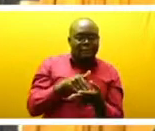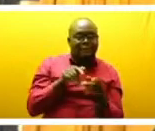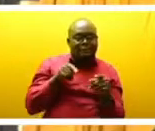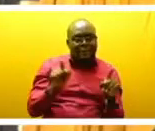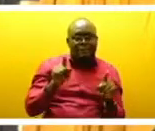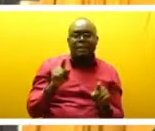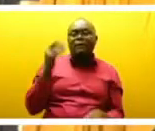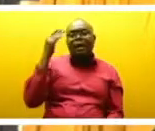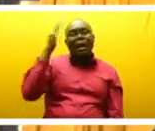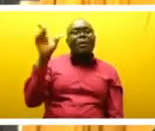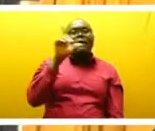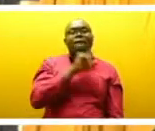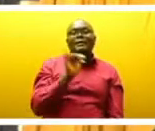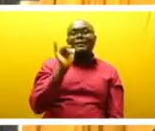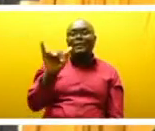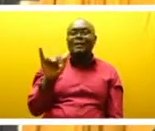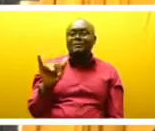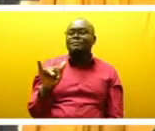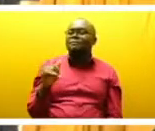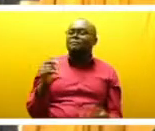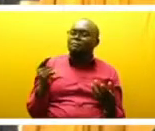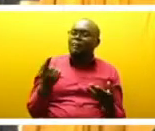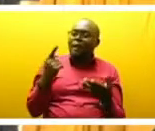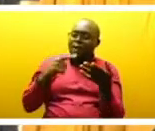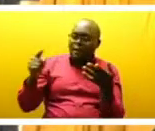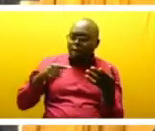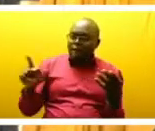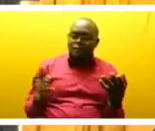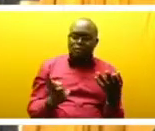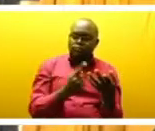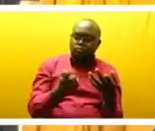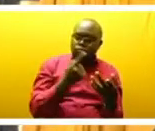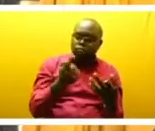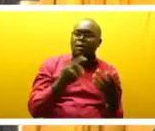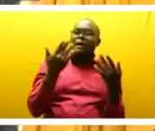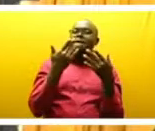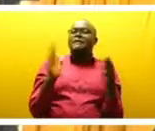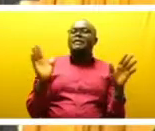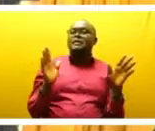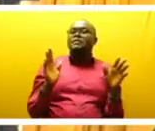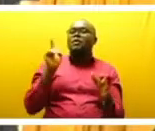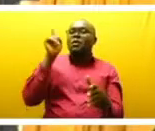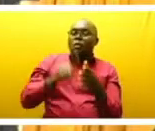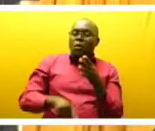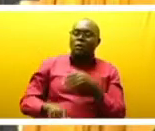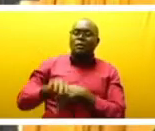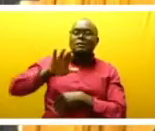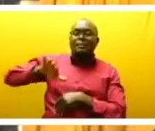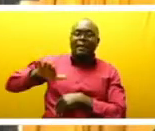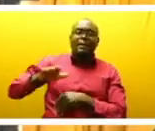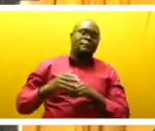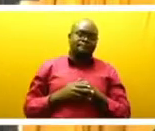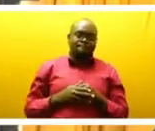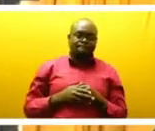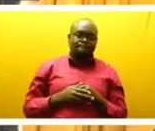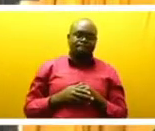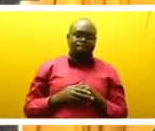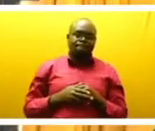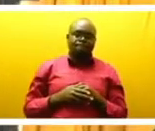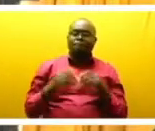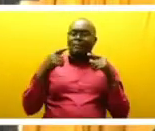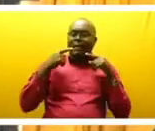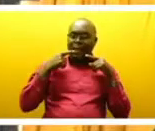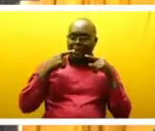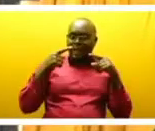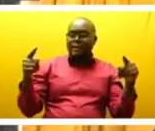they knew that the verification tallying had been completed, and what was pending was the